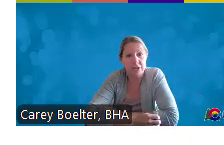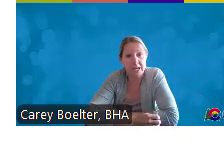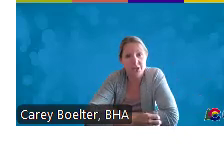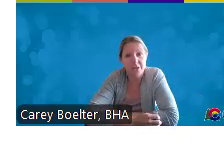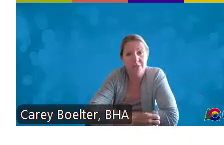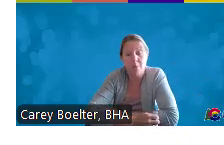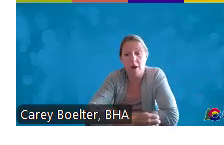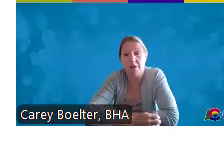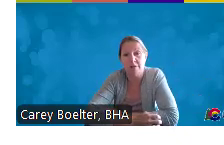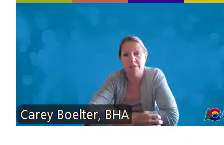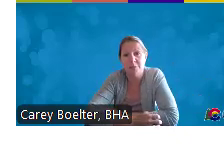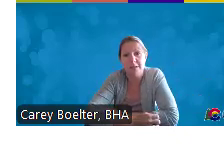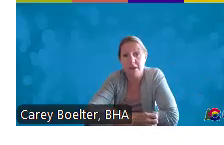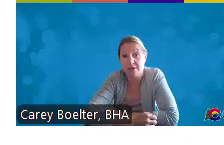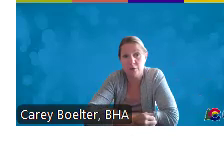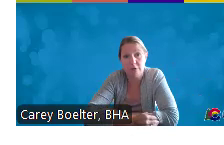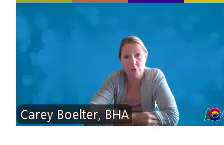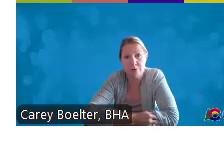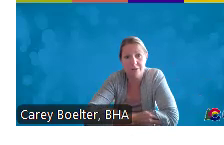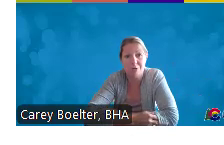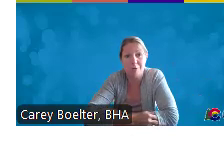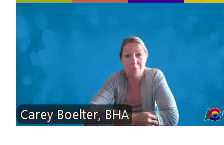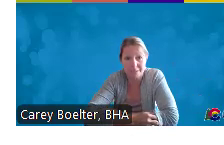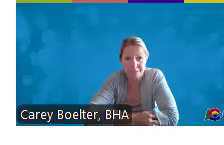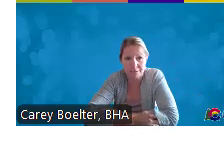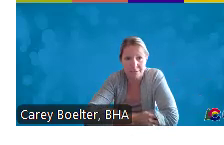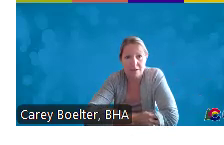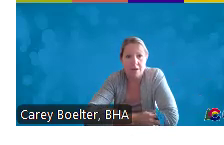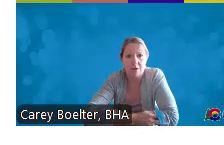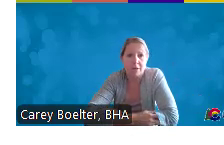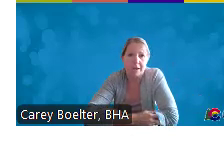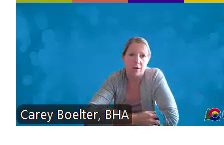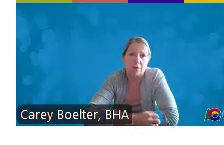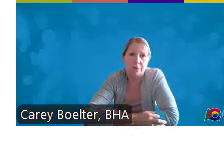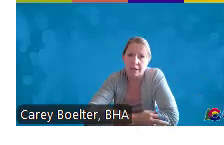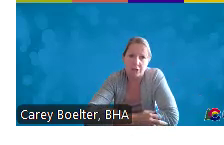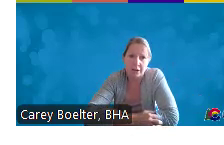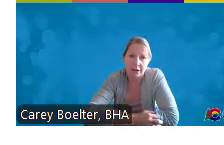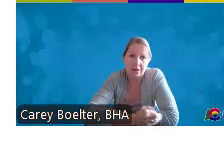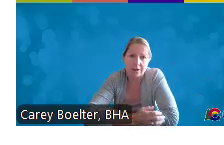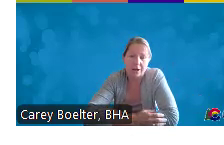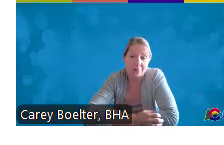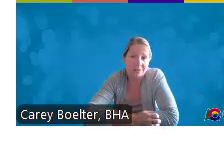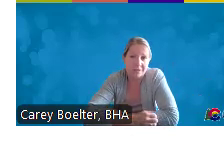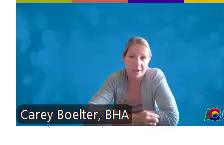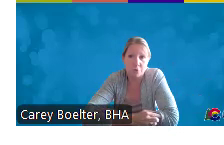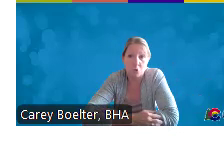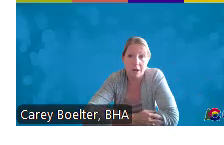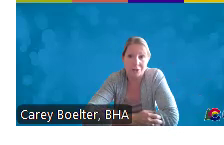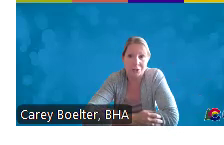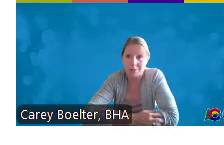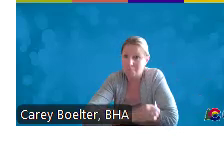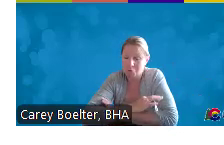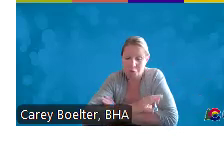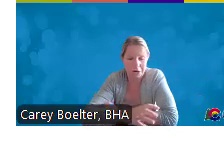Higher Education, as our SME content reviewers. They were amazing. We have our BHA LMS staff